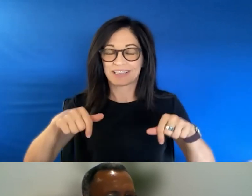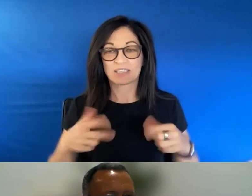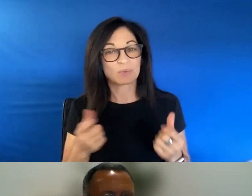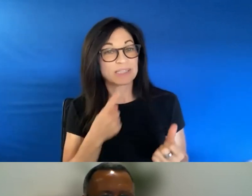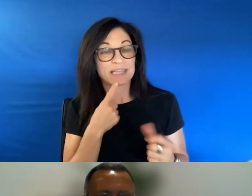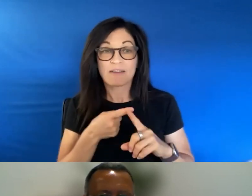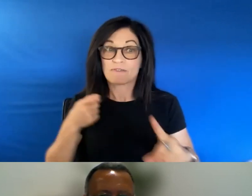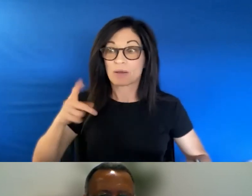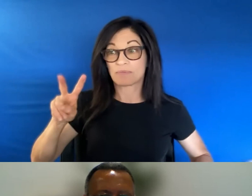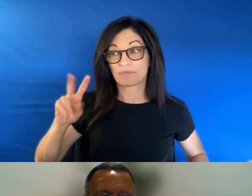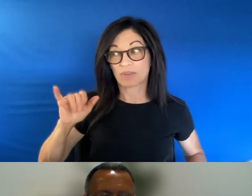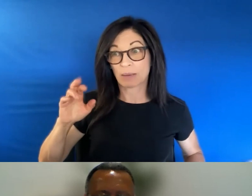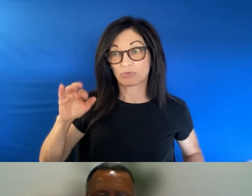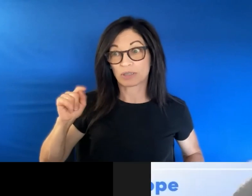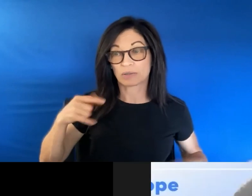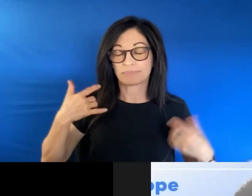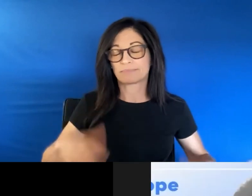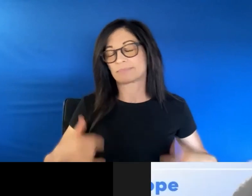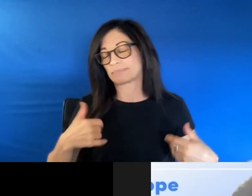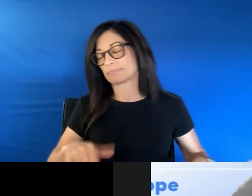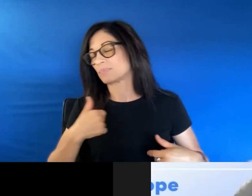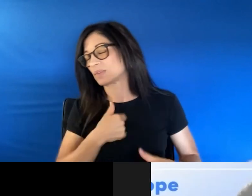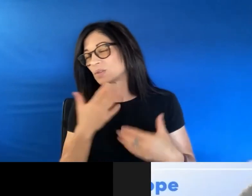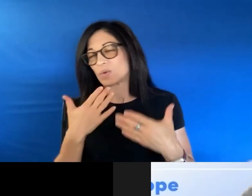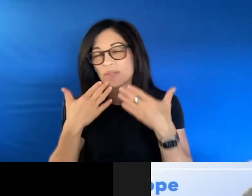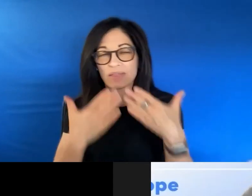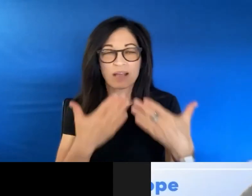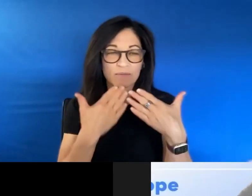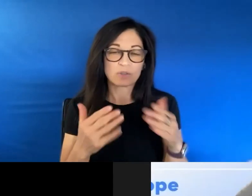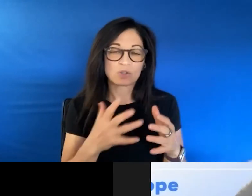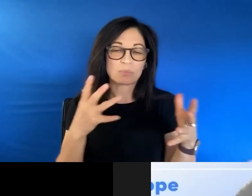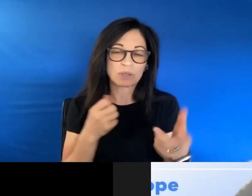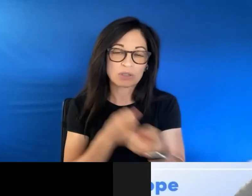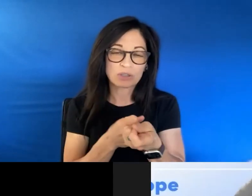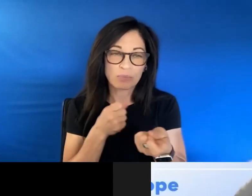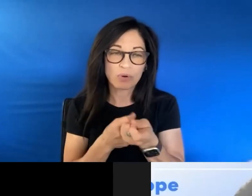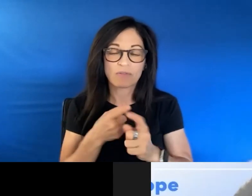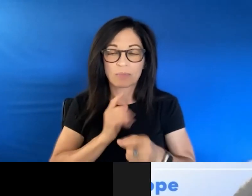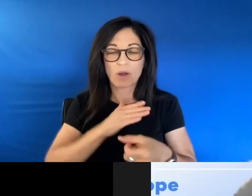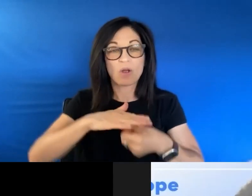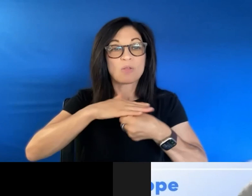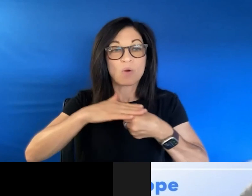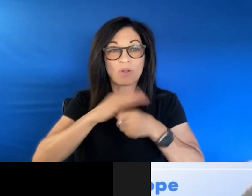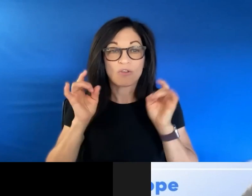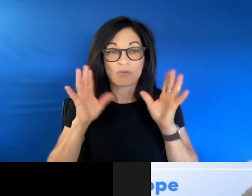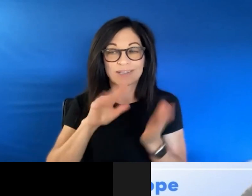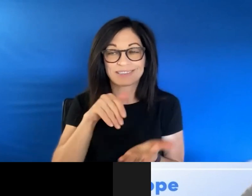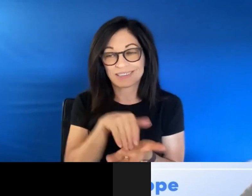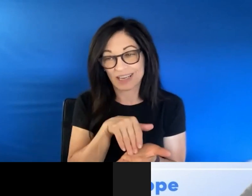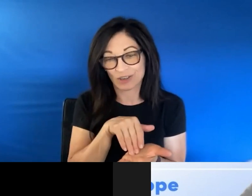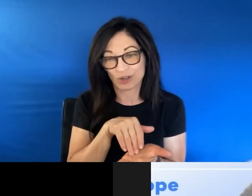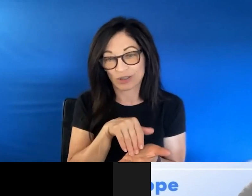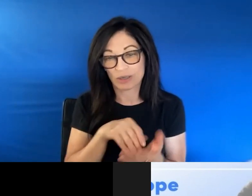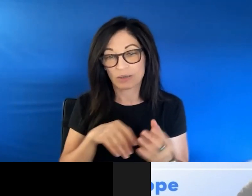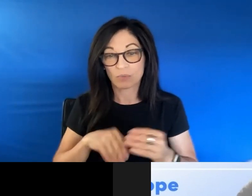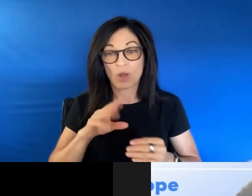Vibrant, we are so thankful for all of the support from our local crisis centers, over 200